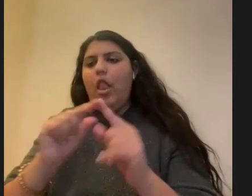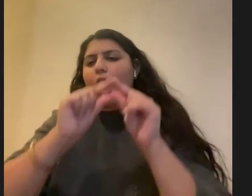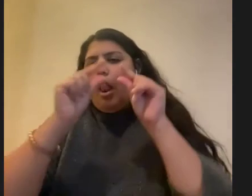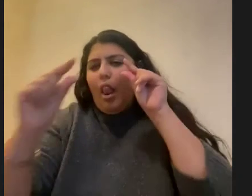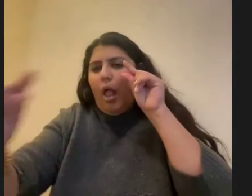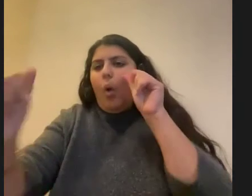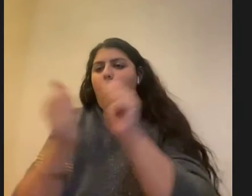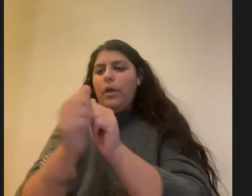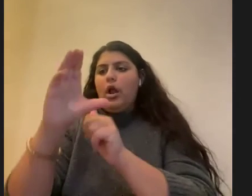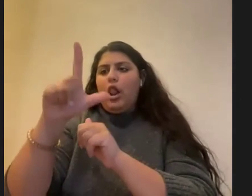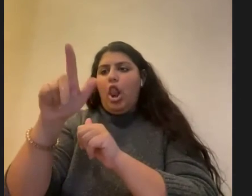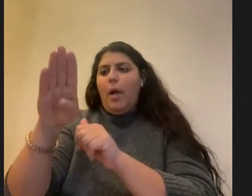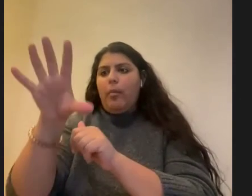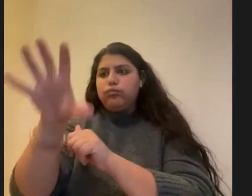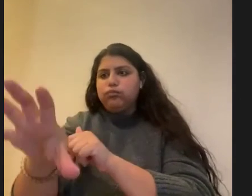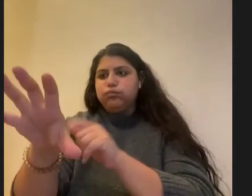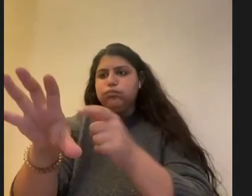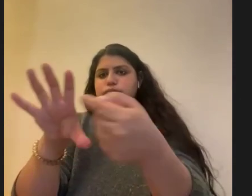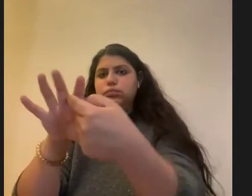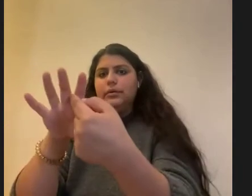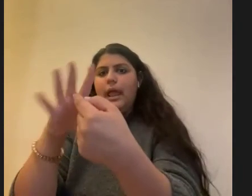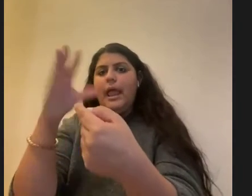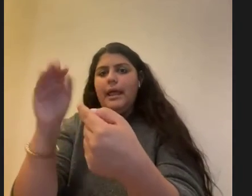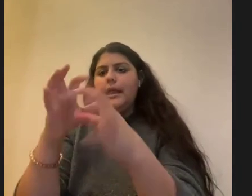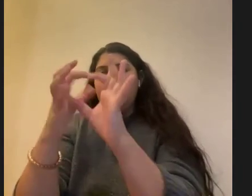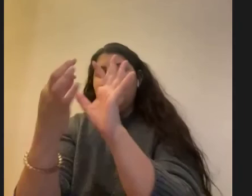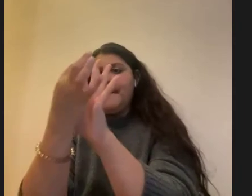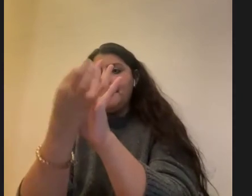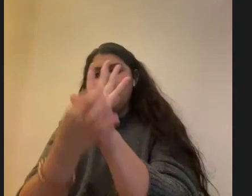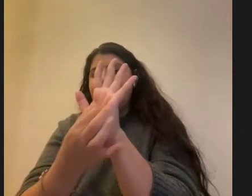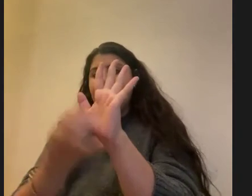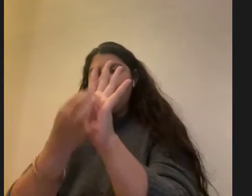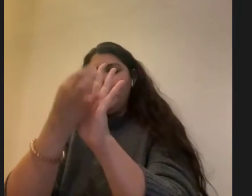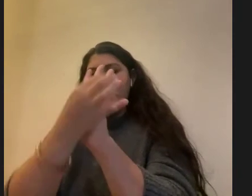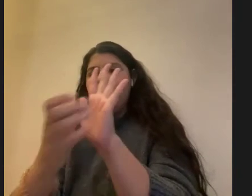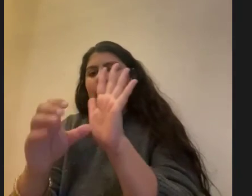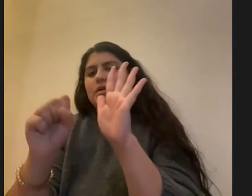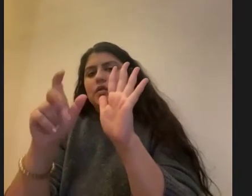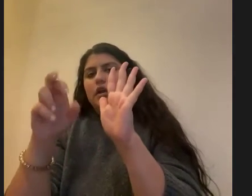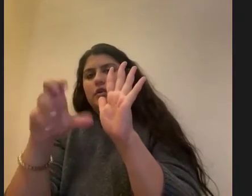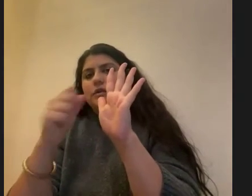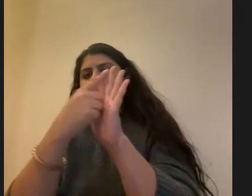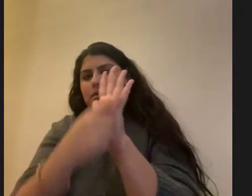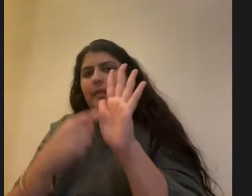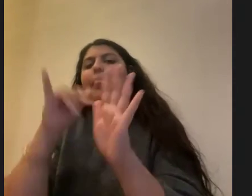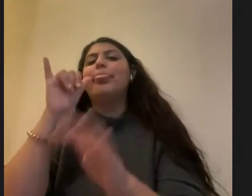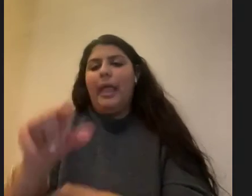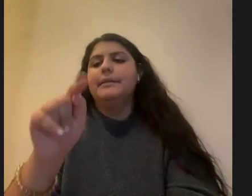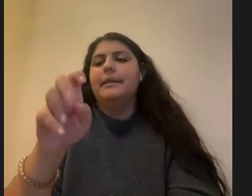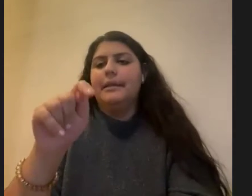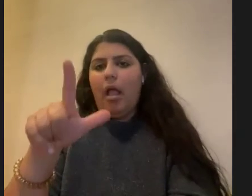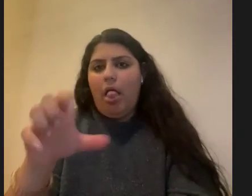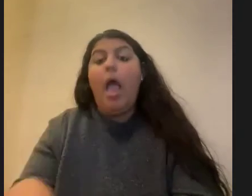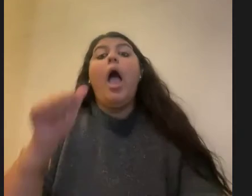foot and then a sucker of a cluster of suckers at the end. That is traditionally what we call a tentacle. An